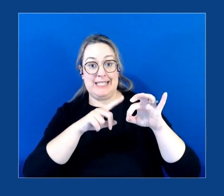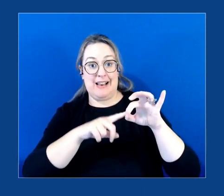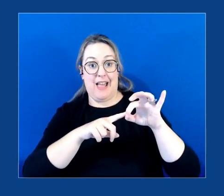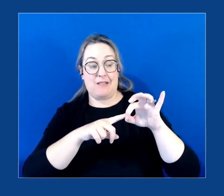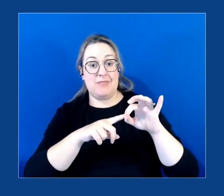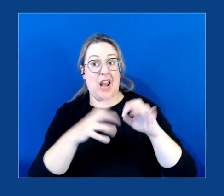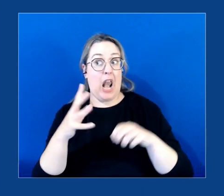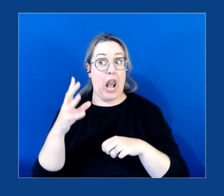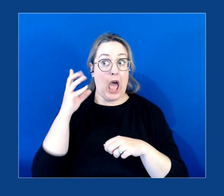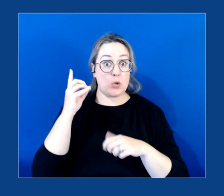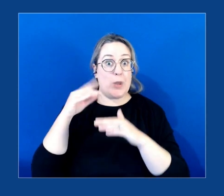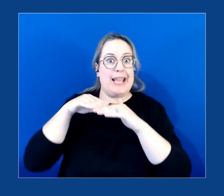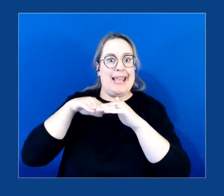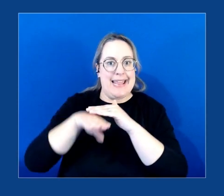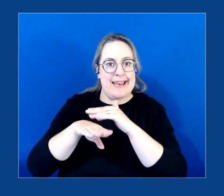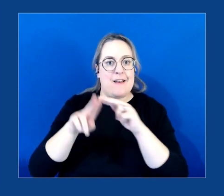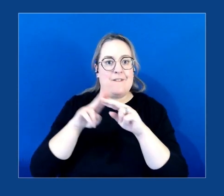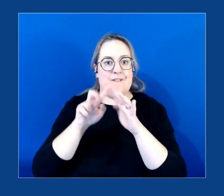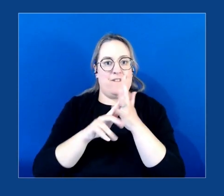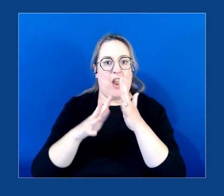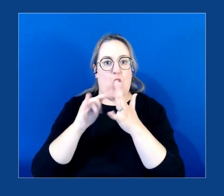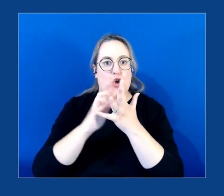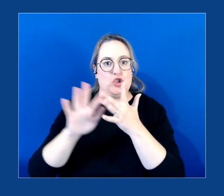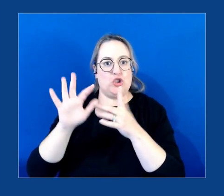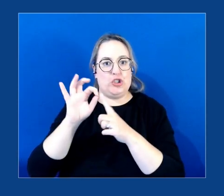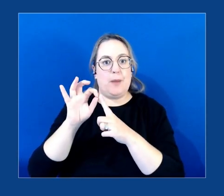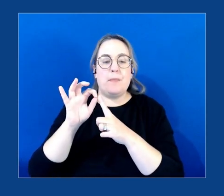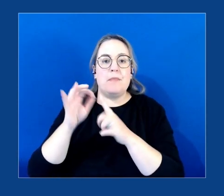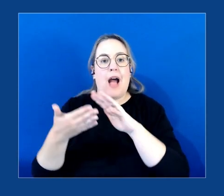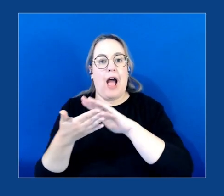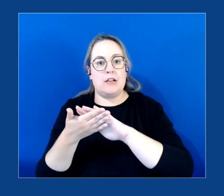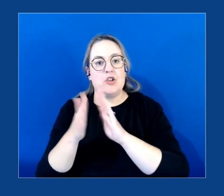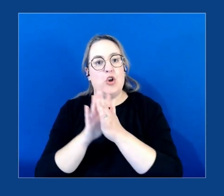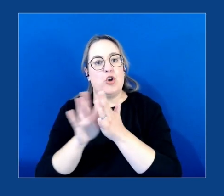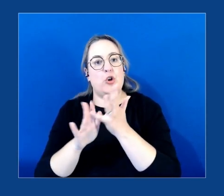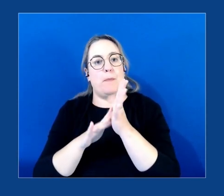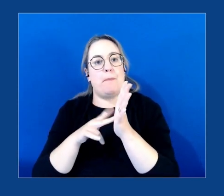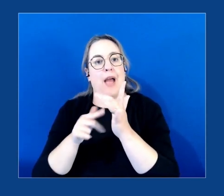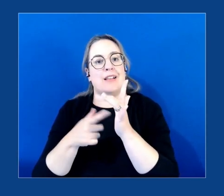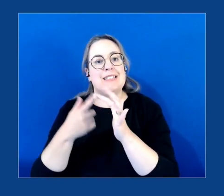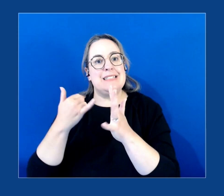the Australian Academy of the Humanities, which I thought was